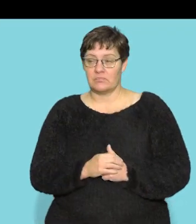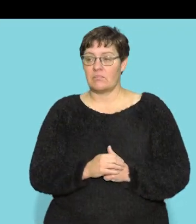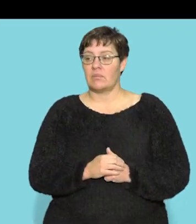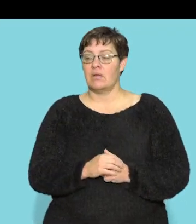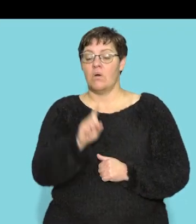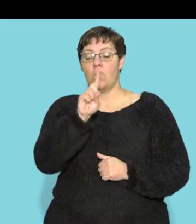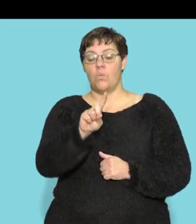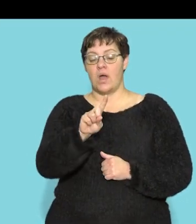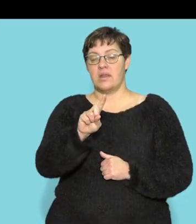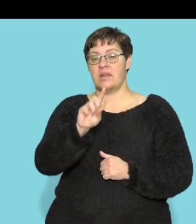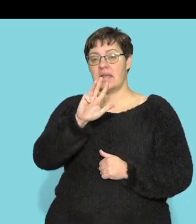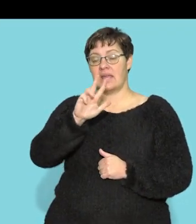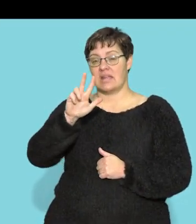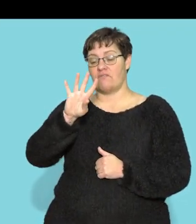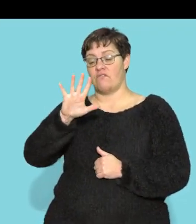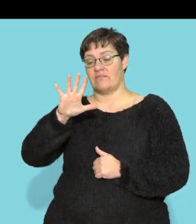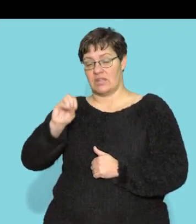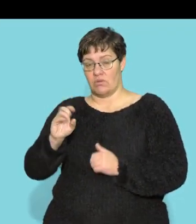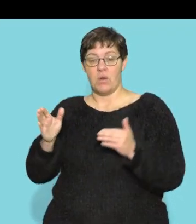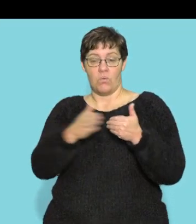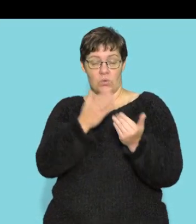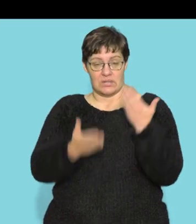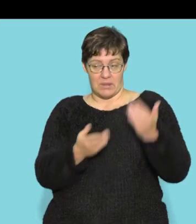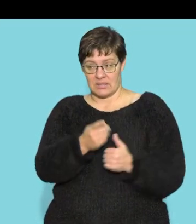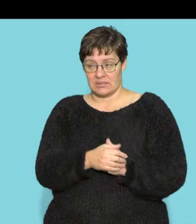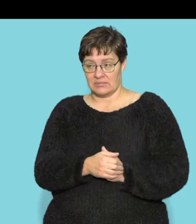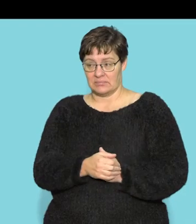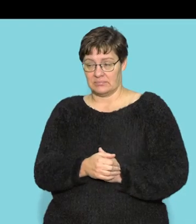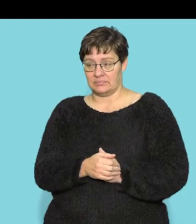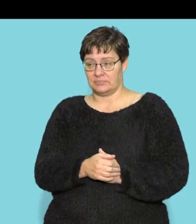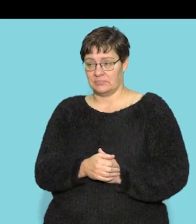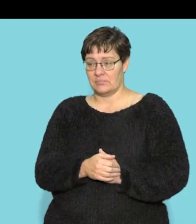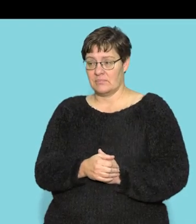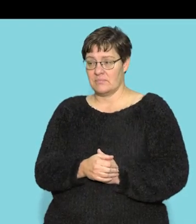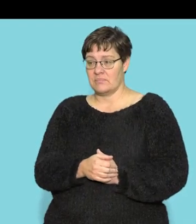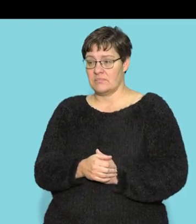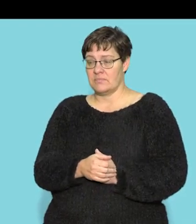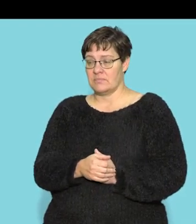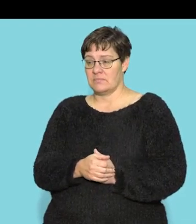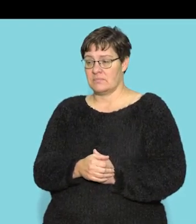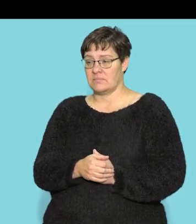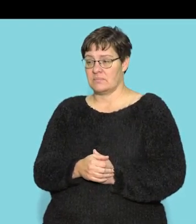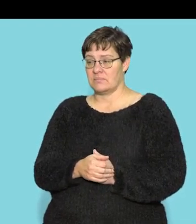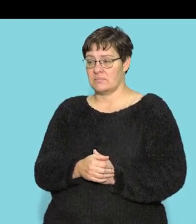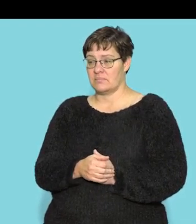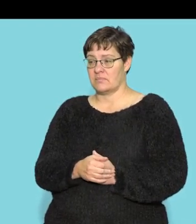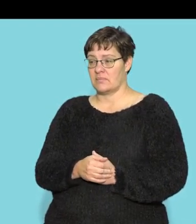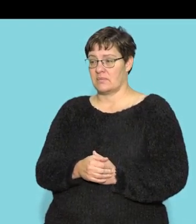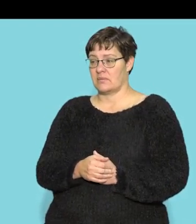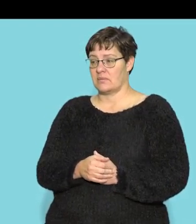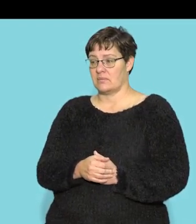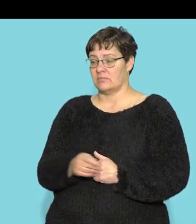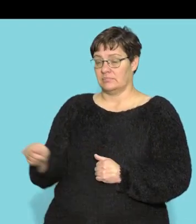It's a 198,450, which was my closing balance. Once again, there let's identify it so you can clearly see it.